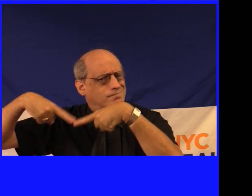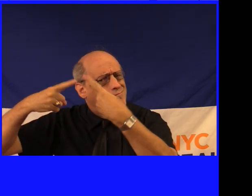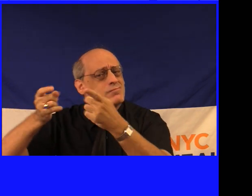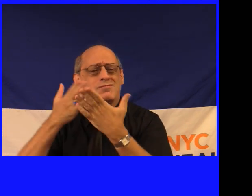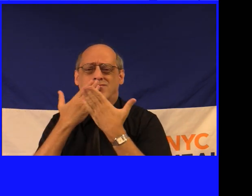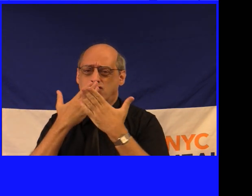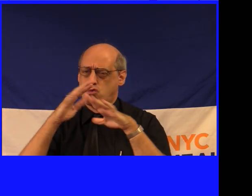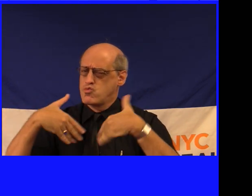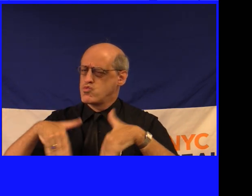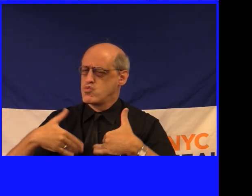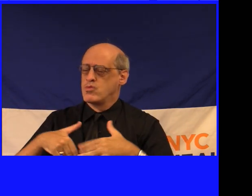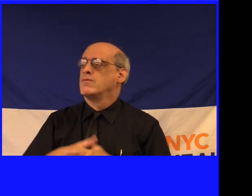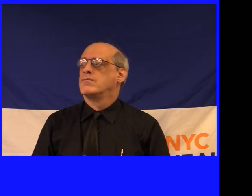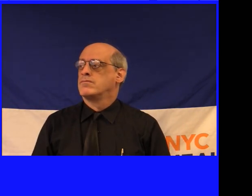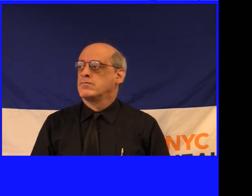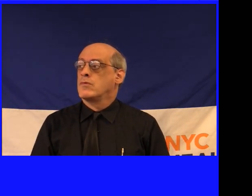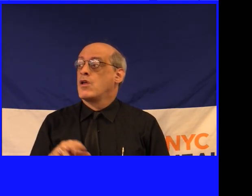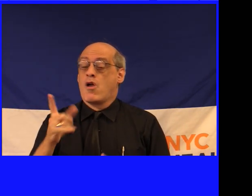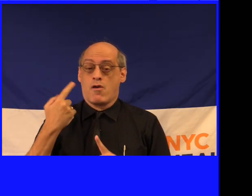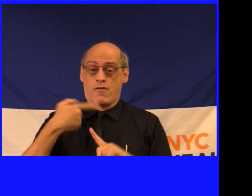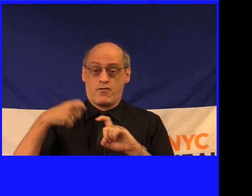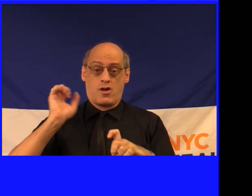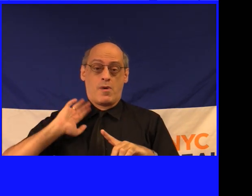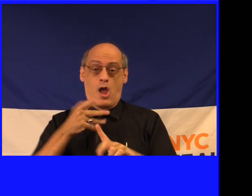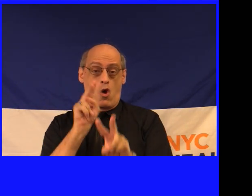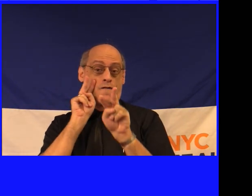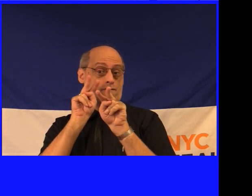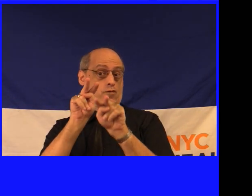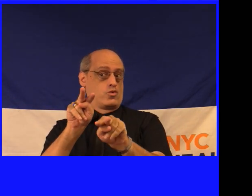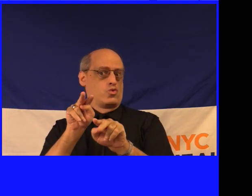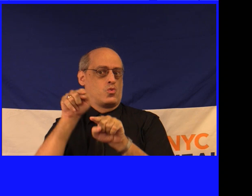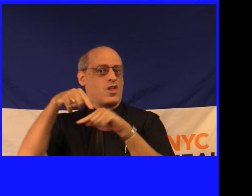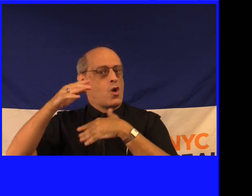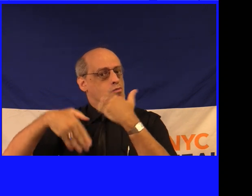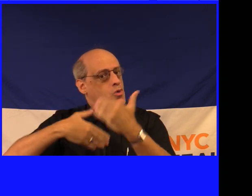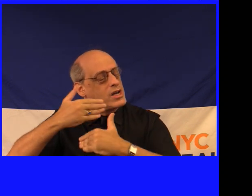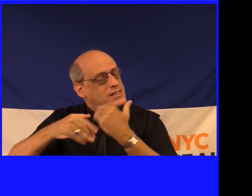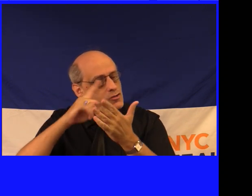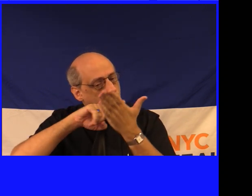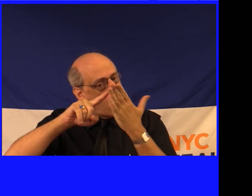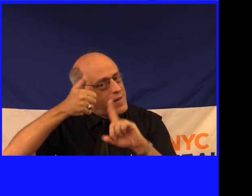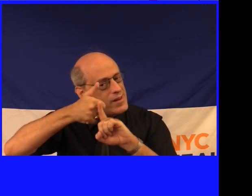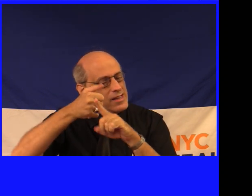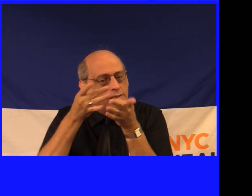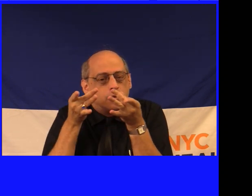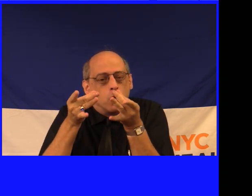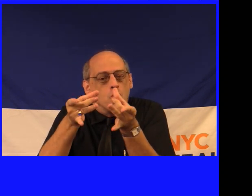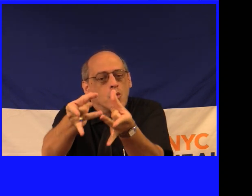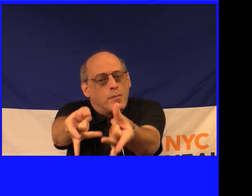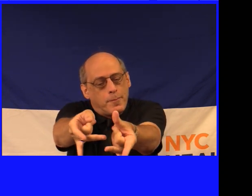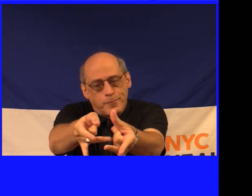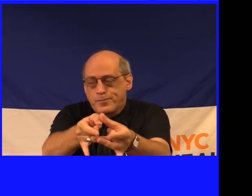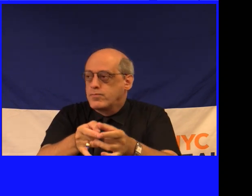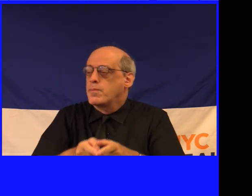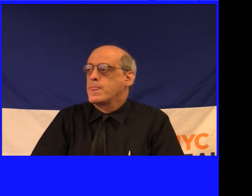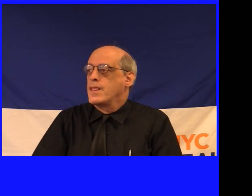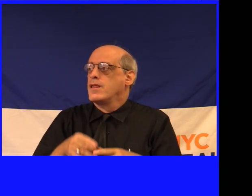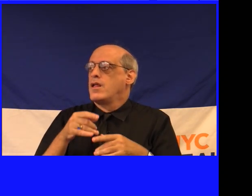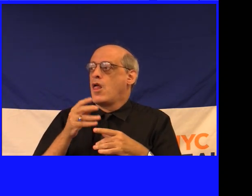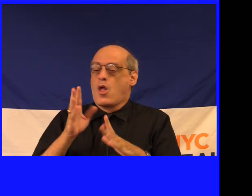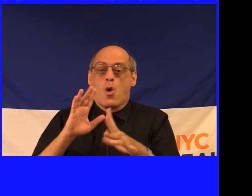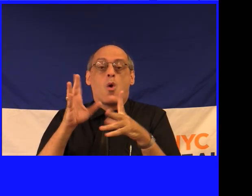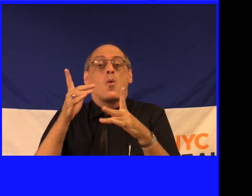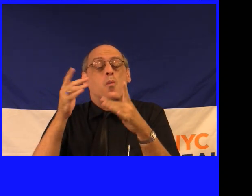process. I must say from our perspective, this process, the audit process was seamless, even given this remote